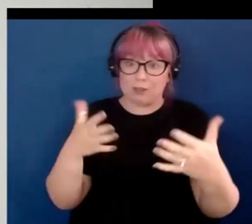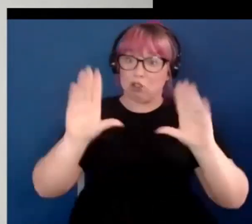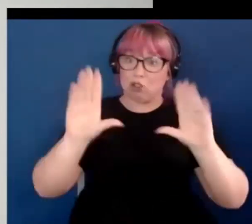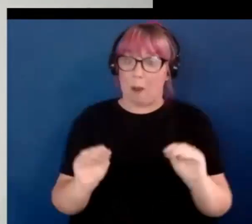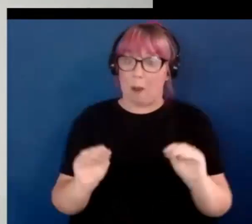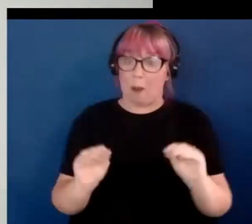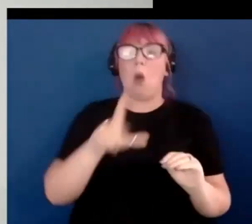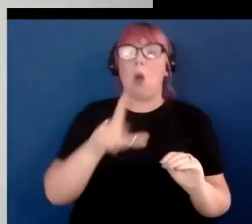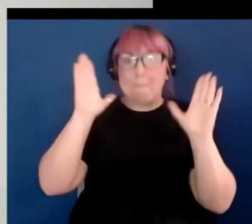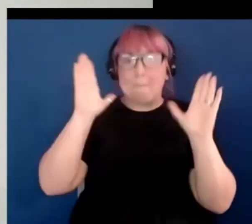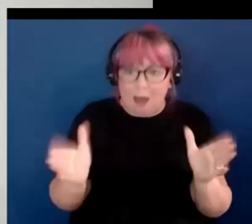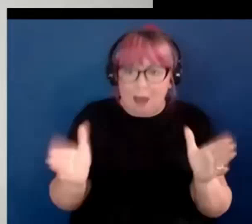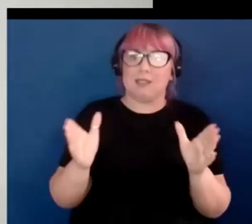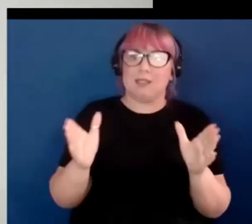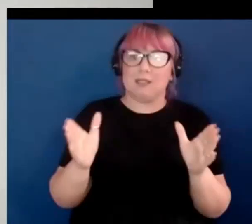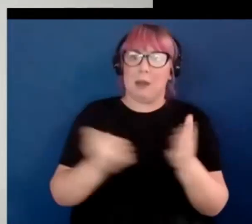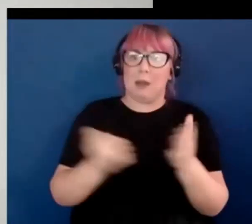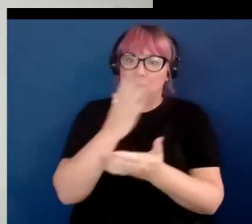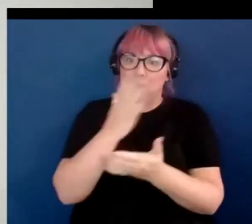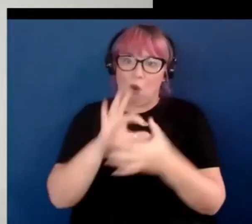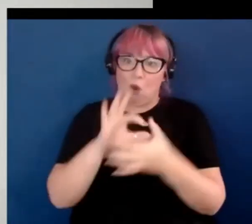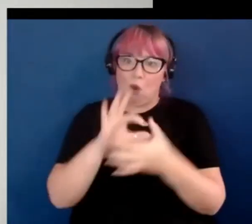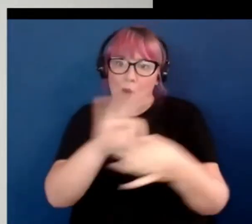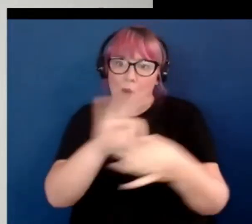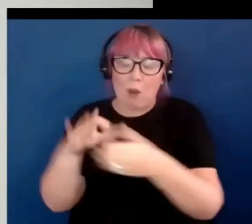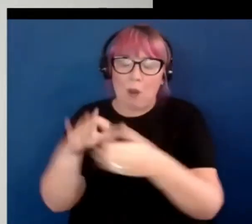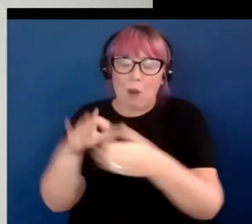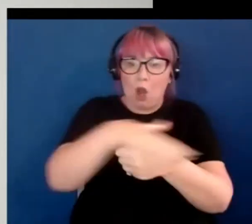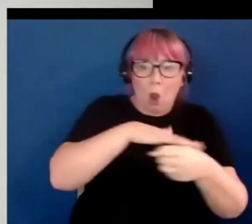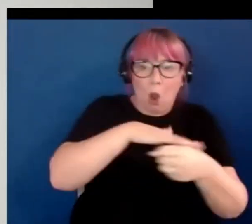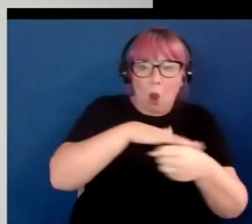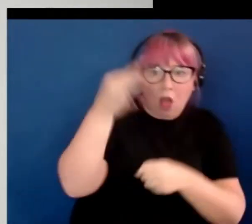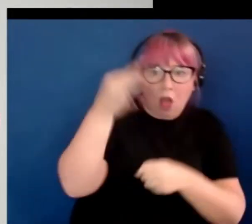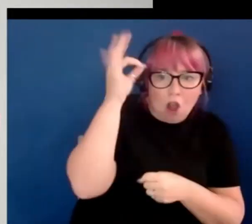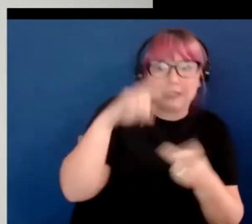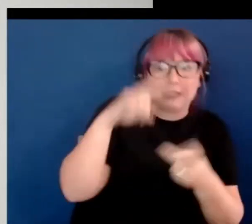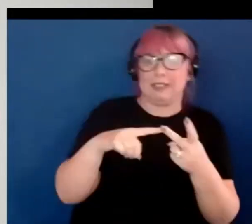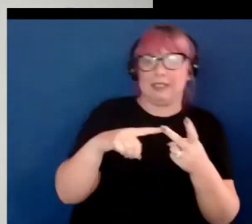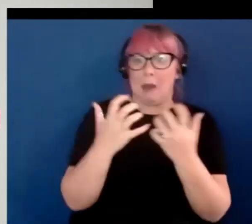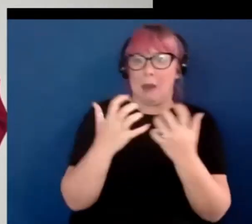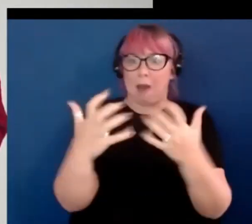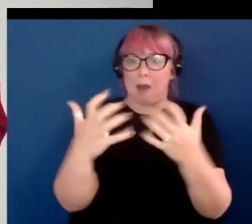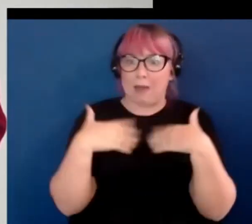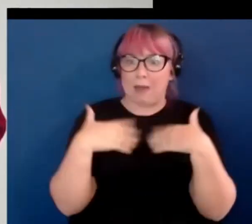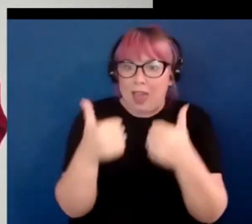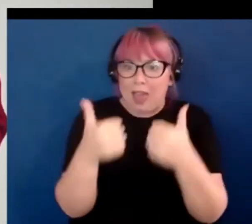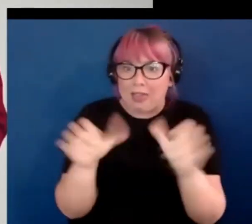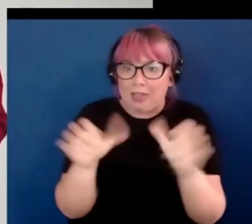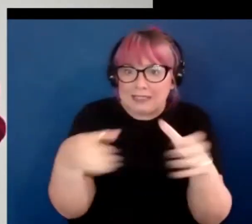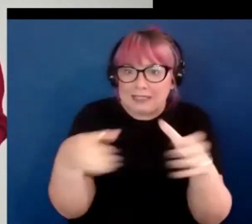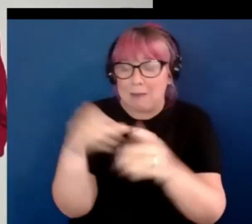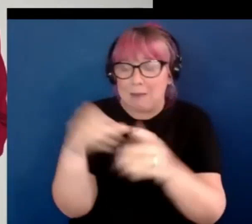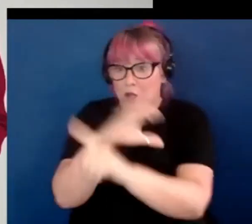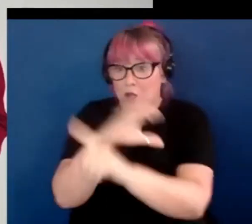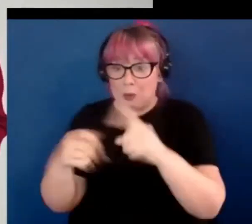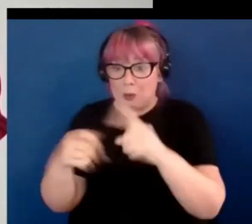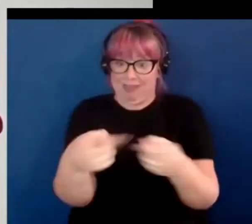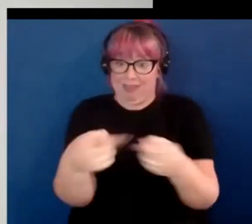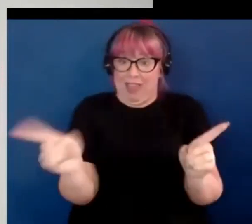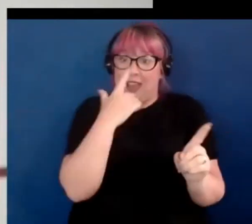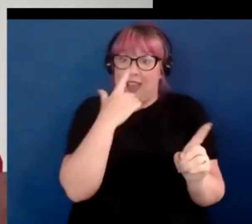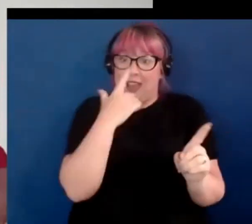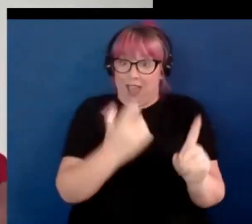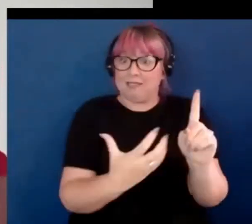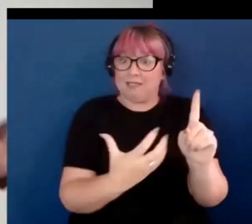local authorities, communities and public health teams. These are the people who can deliver. The failure must now be